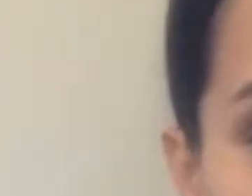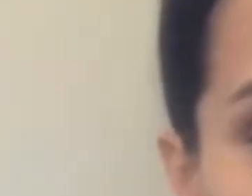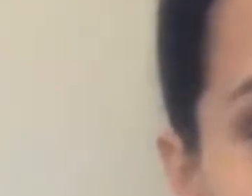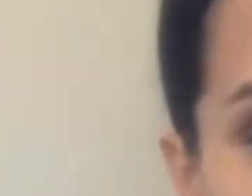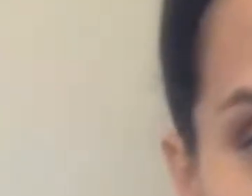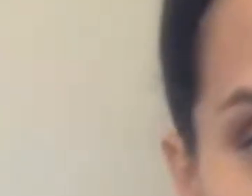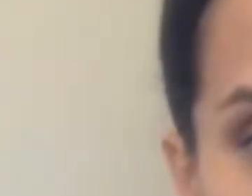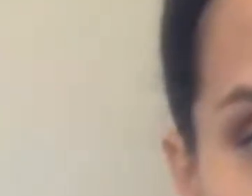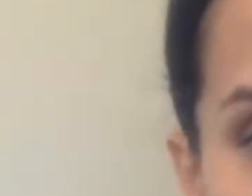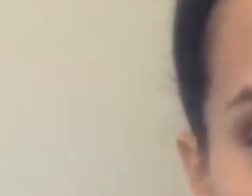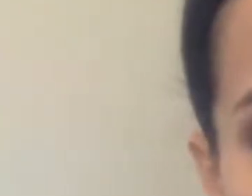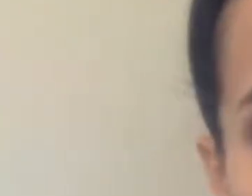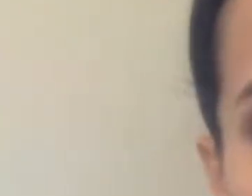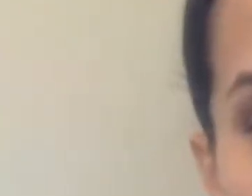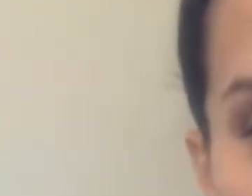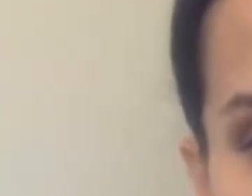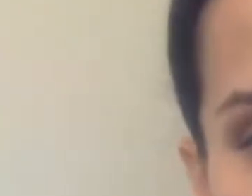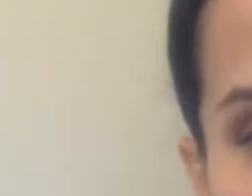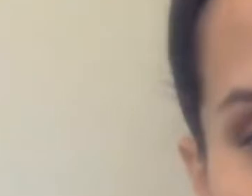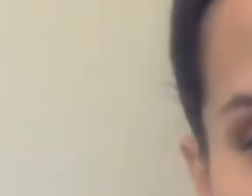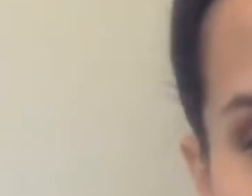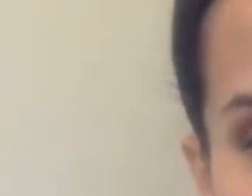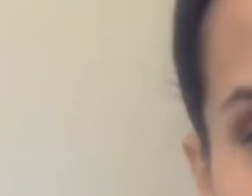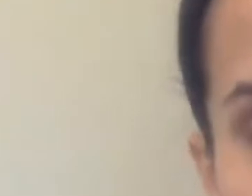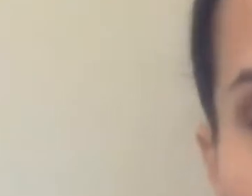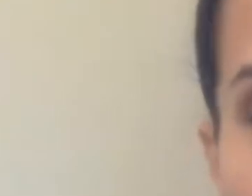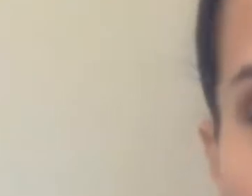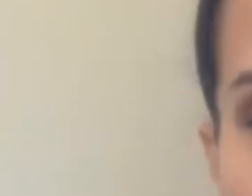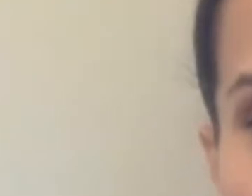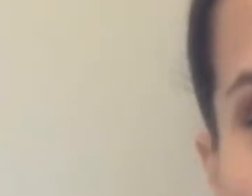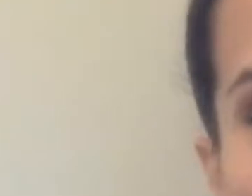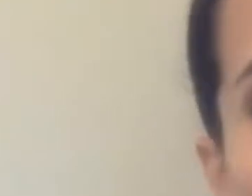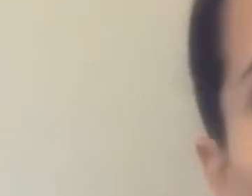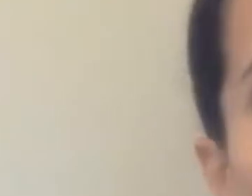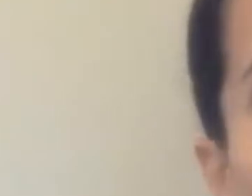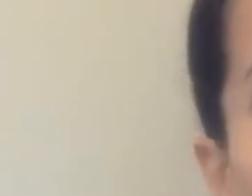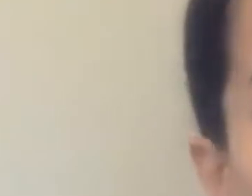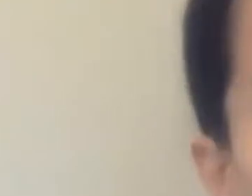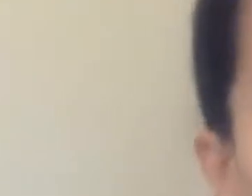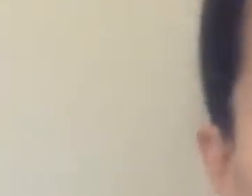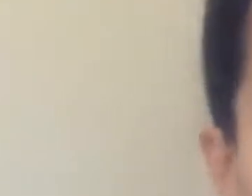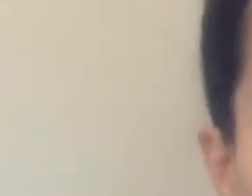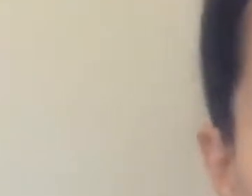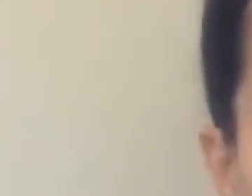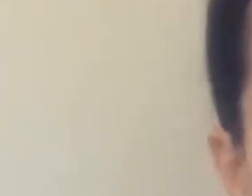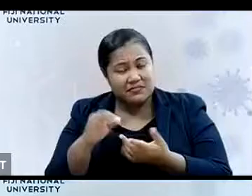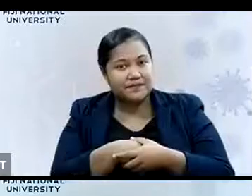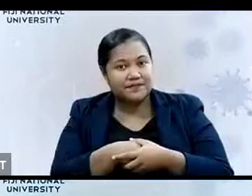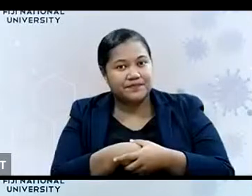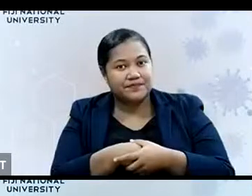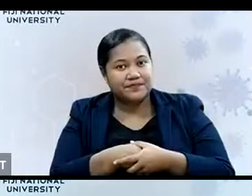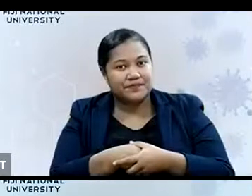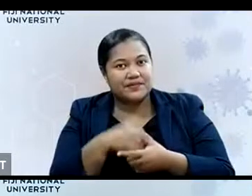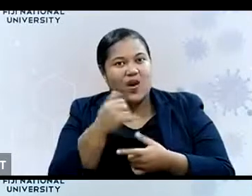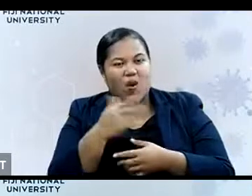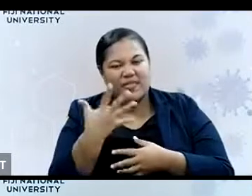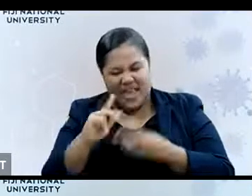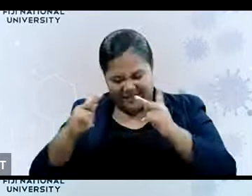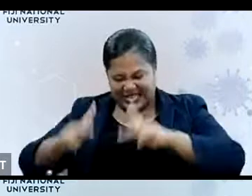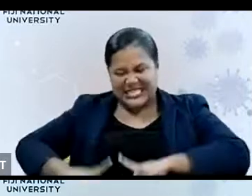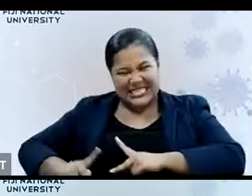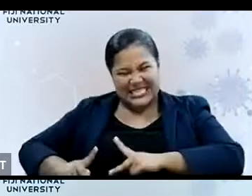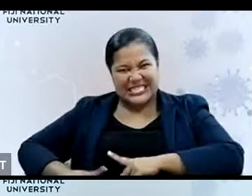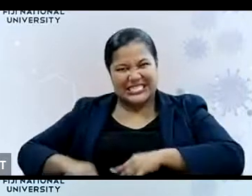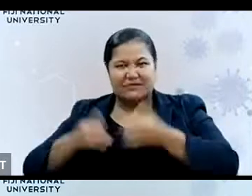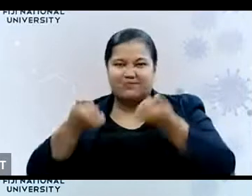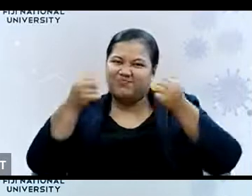congestive cardiac failure. So they're having heart failure already and then they die. Or chronic renal disease where their kidneys are failing